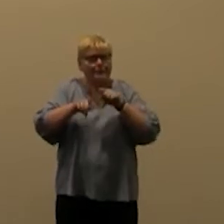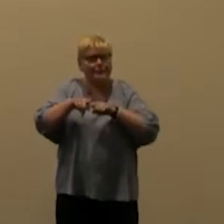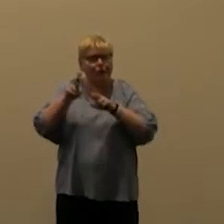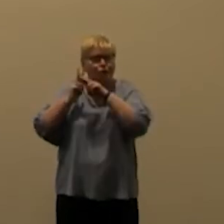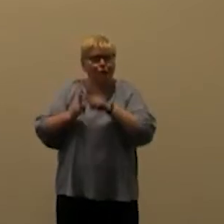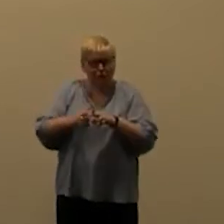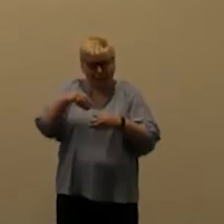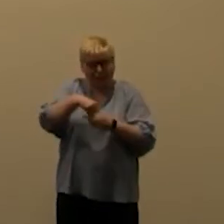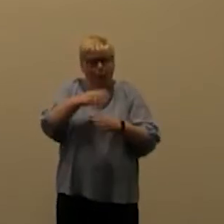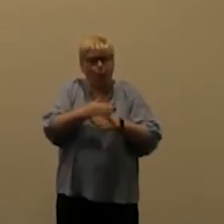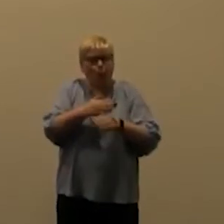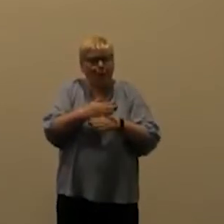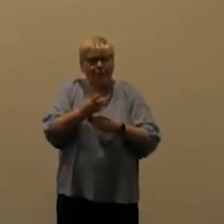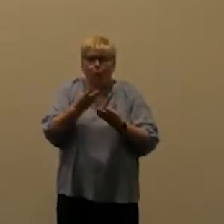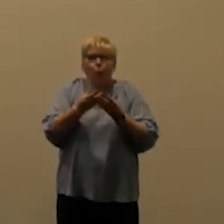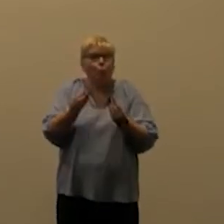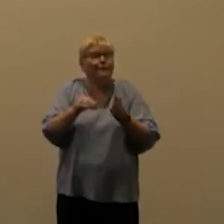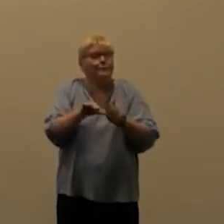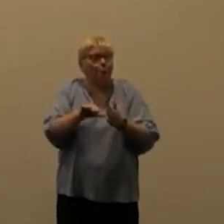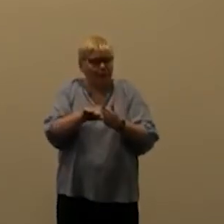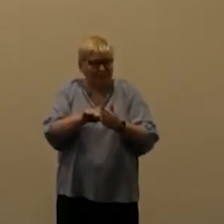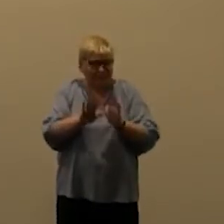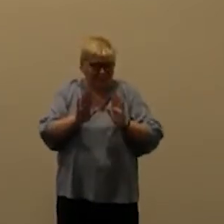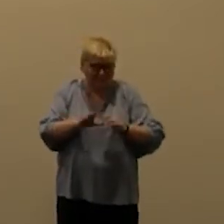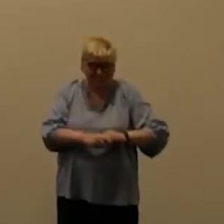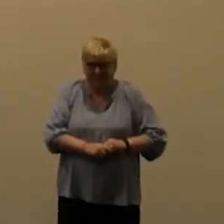the workplace, solving problems, we love it.